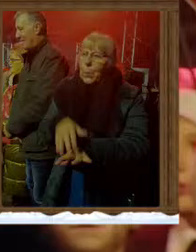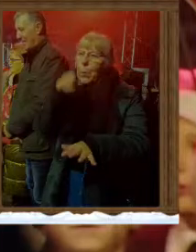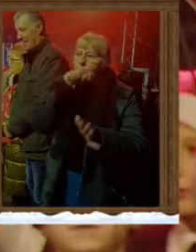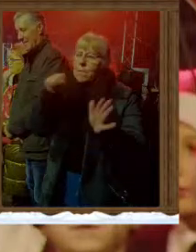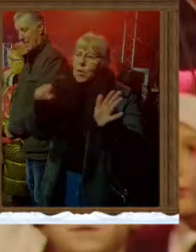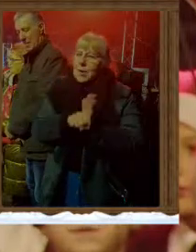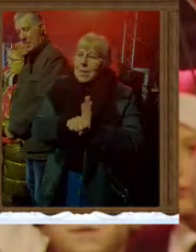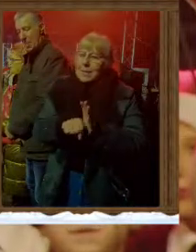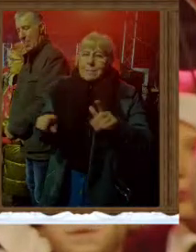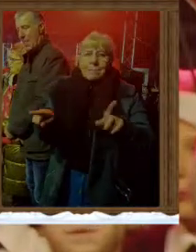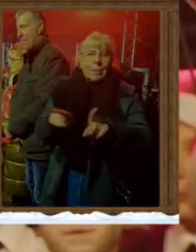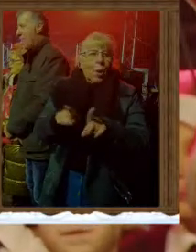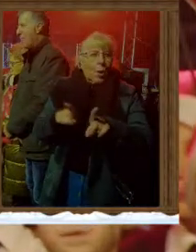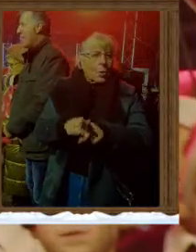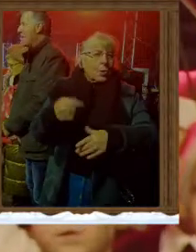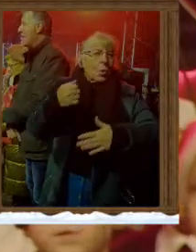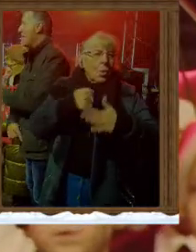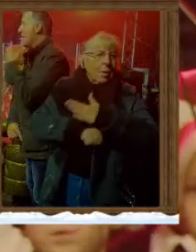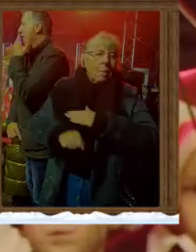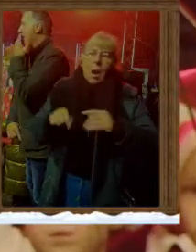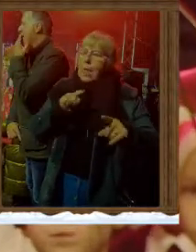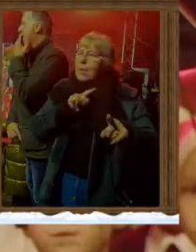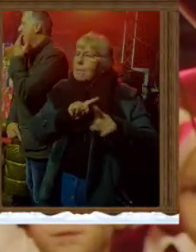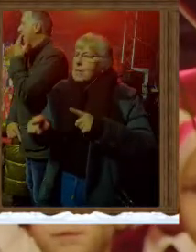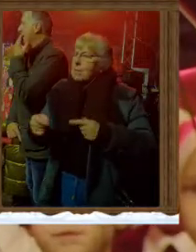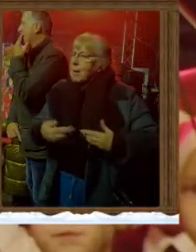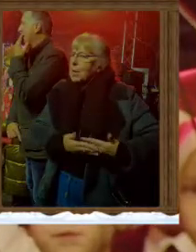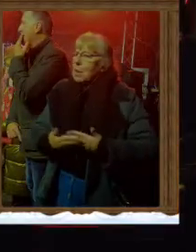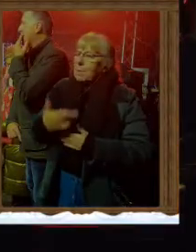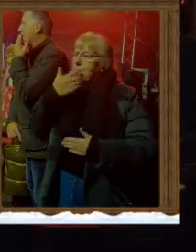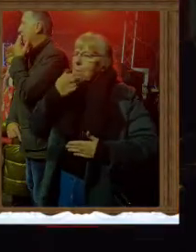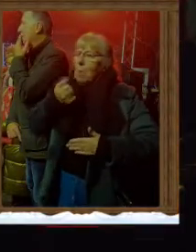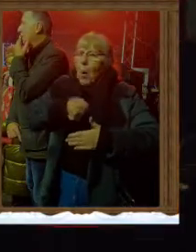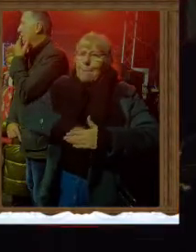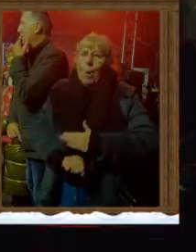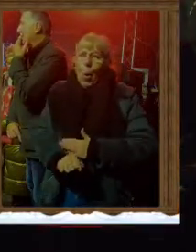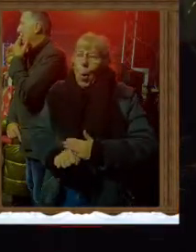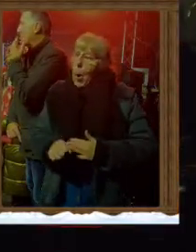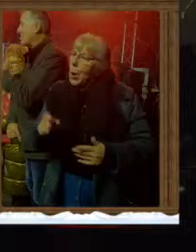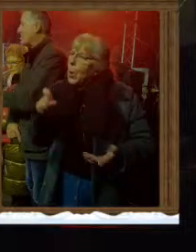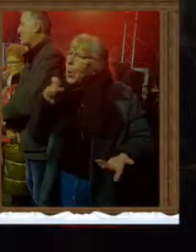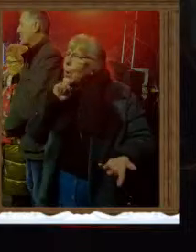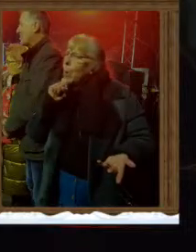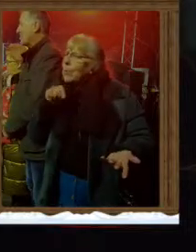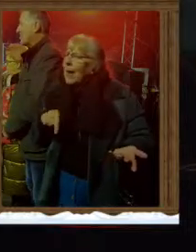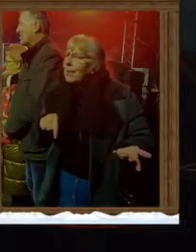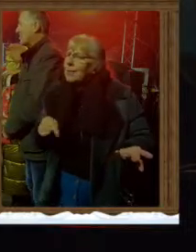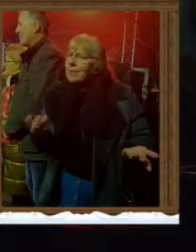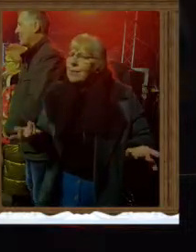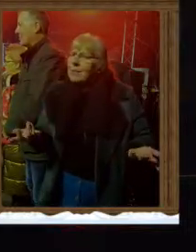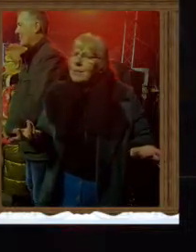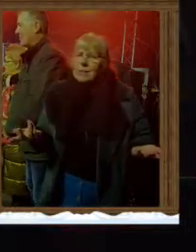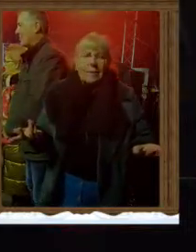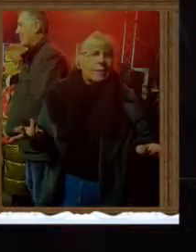to celebrate the birth of a very special baby boy. Does anybody know who that baby boy is?